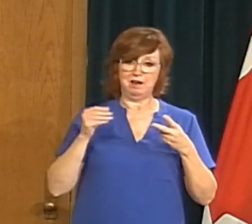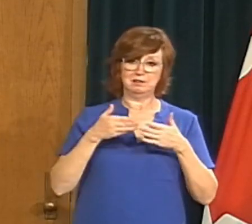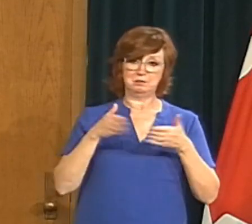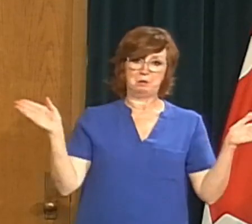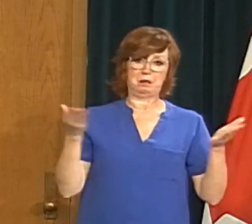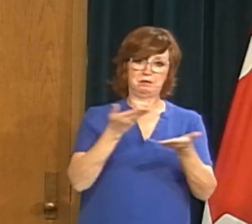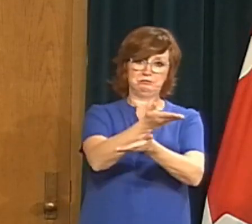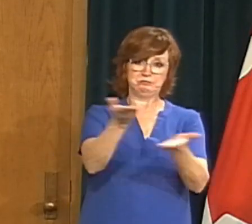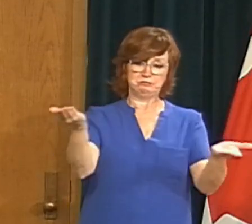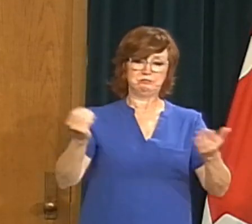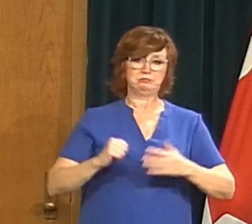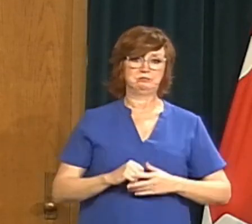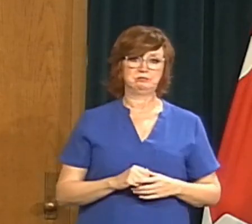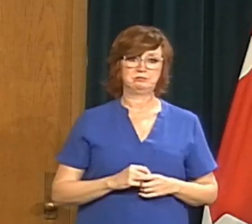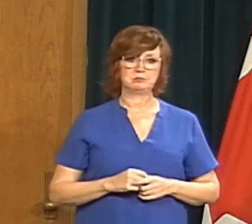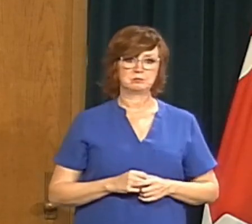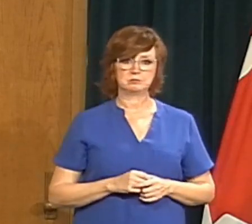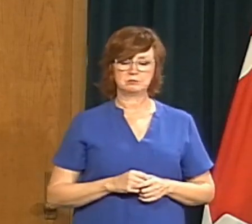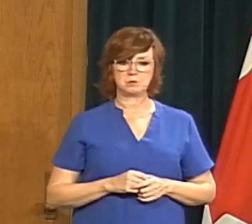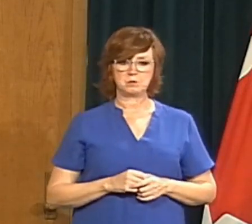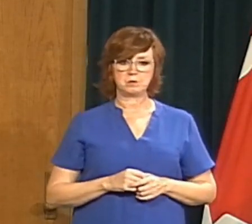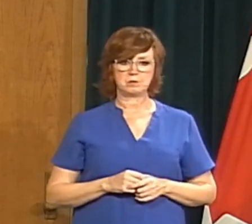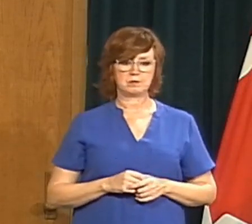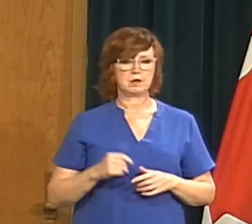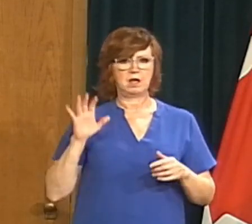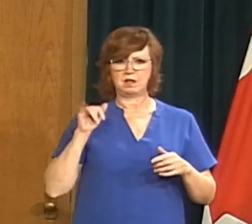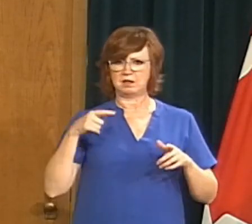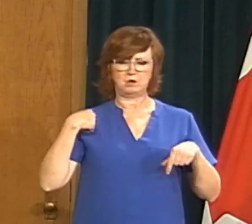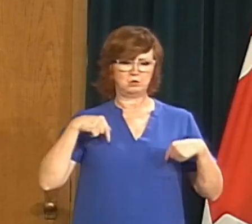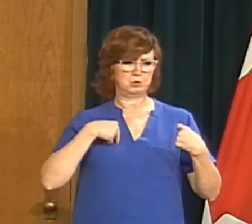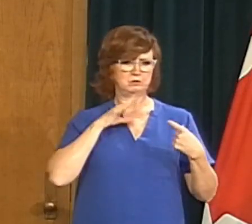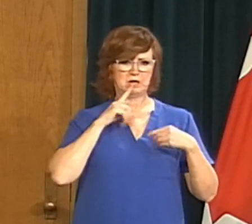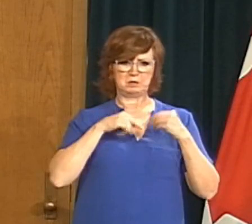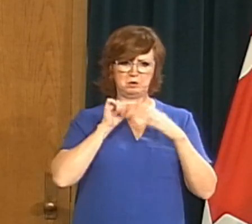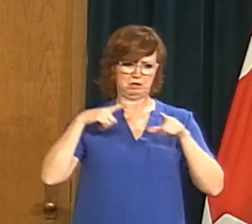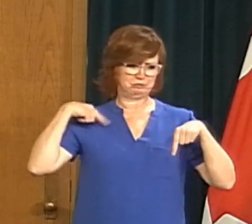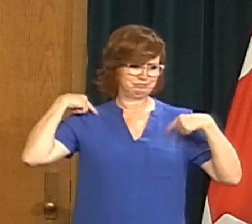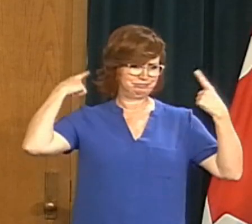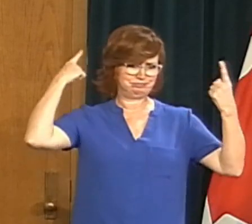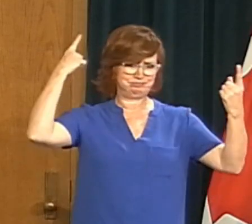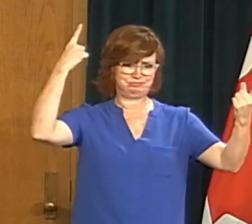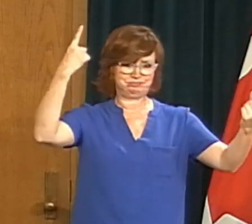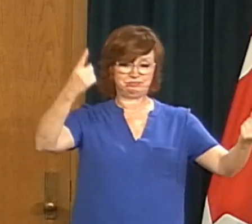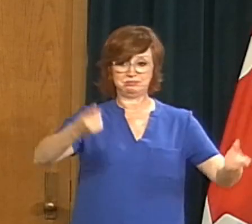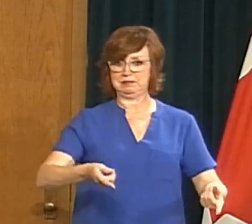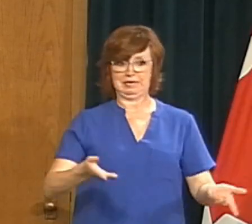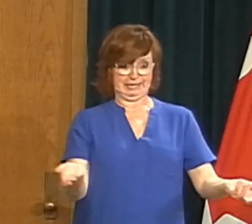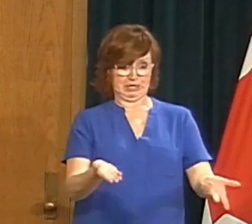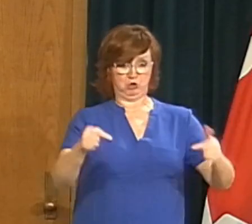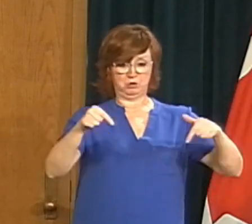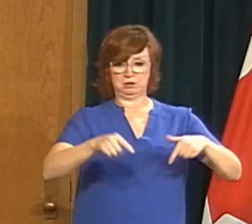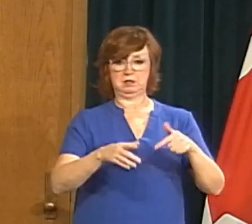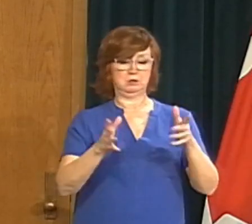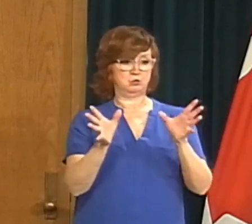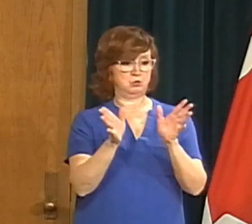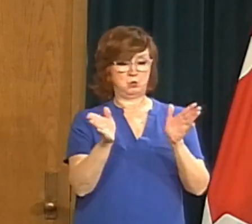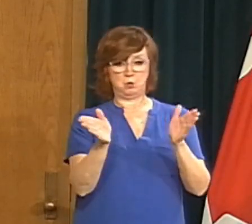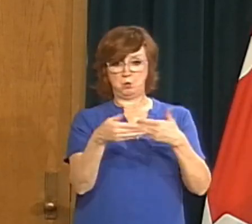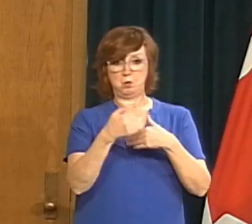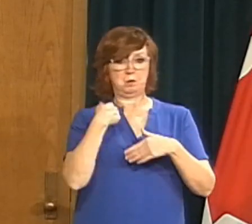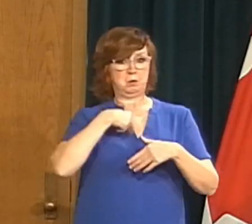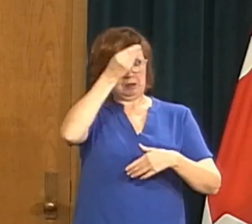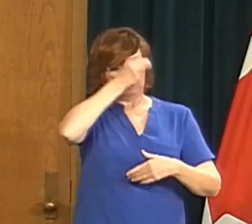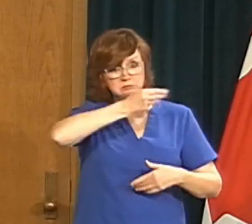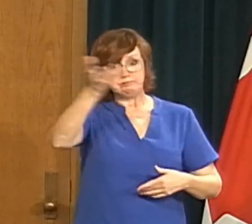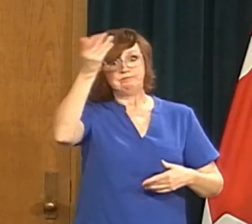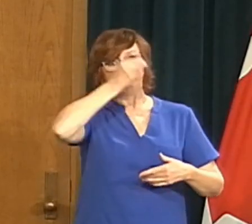that we've been having for a number of weeks now in this room and publicly about how we are disseminating